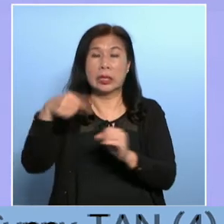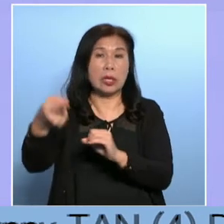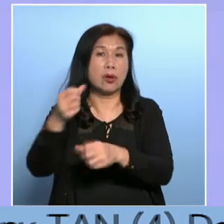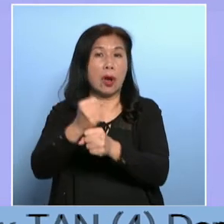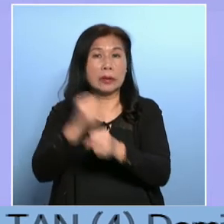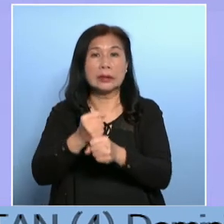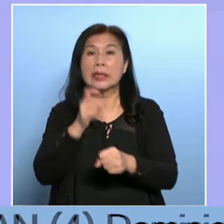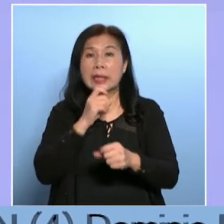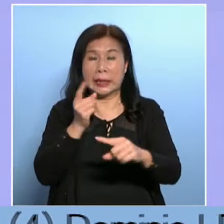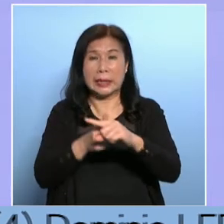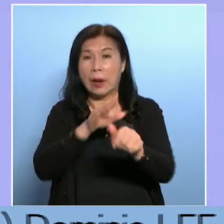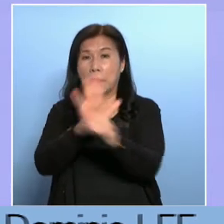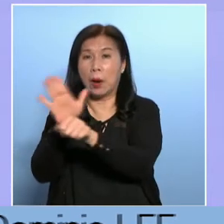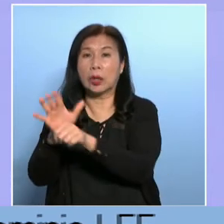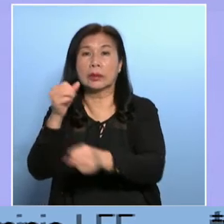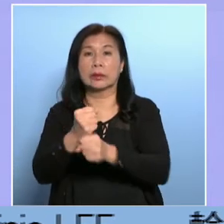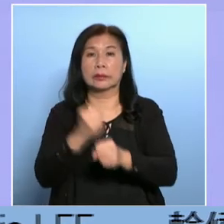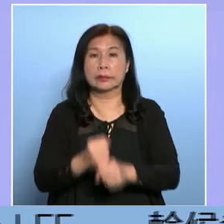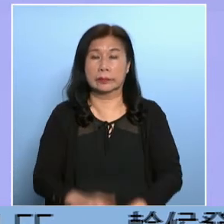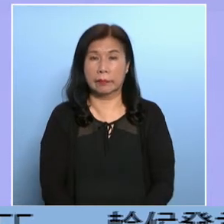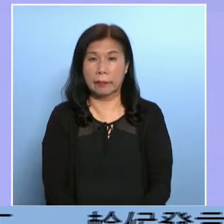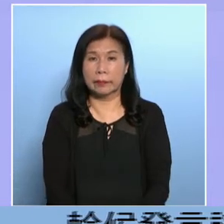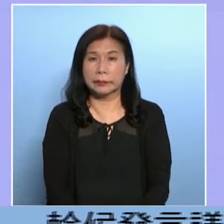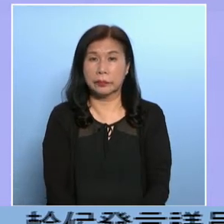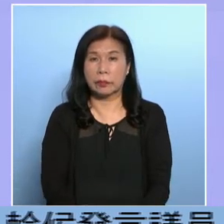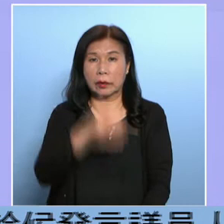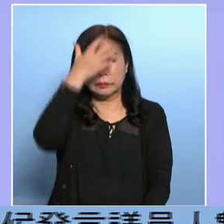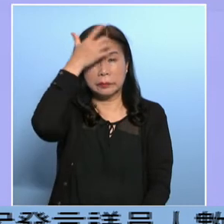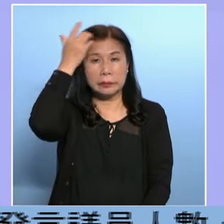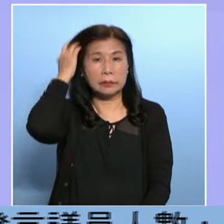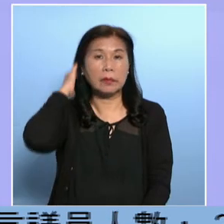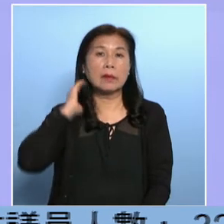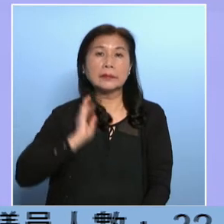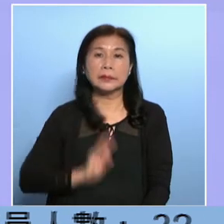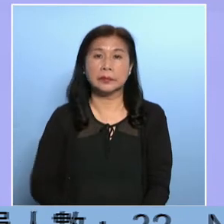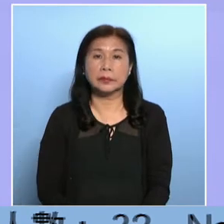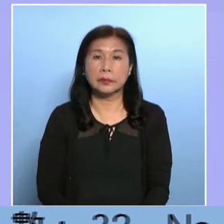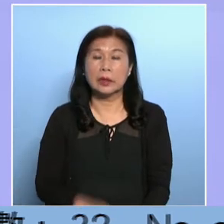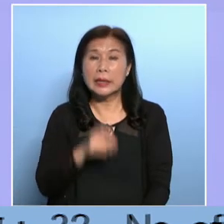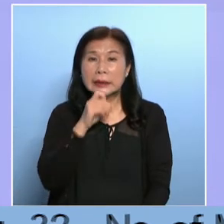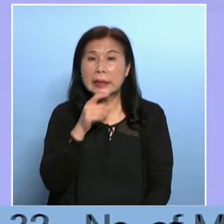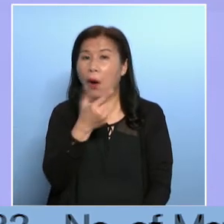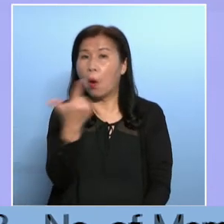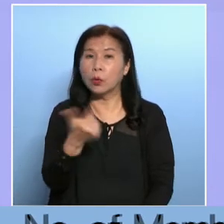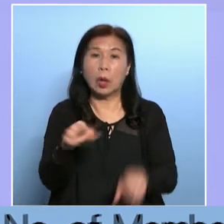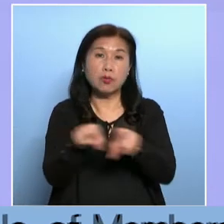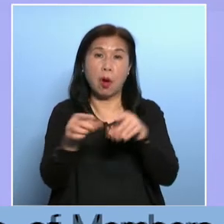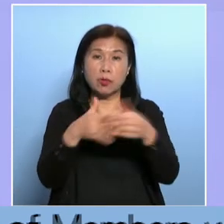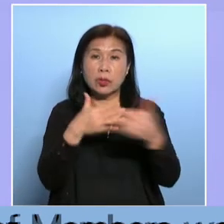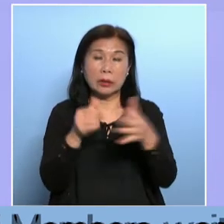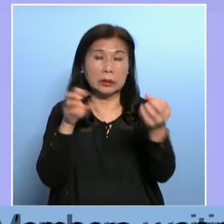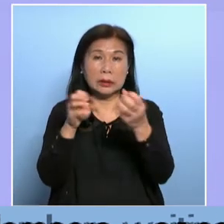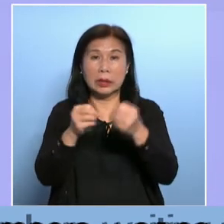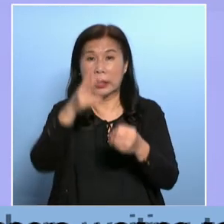We should send this personnel to do something more productive. Besides, I concur with my